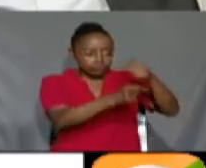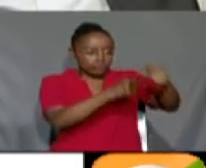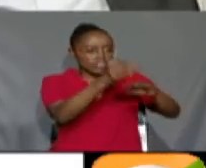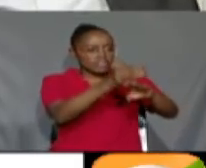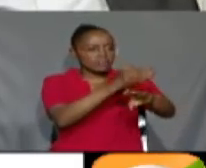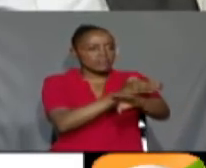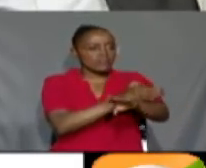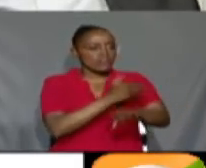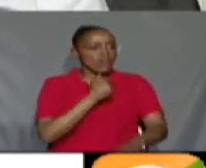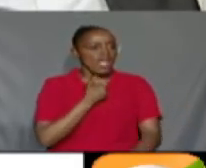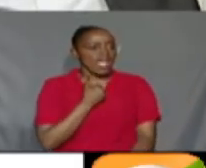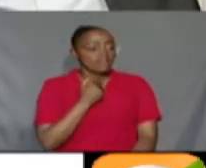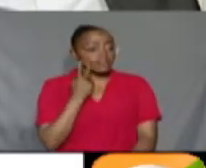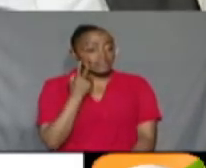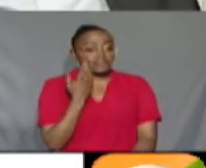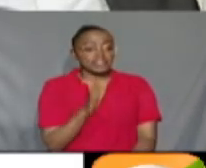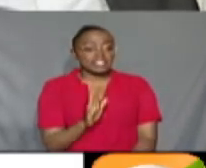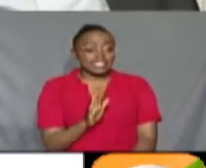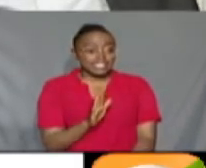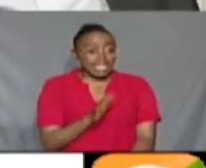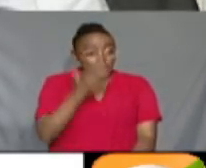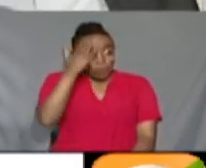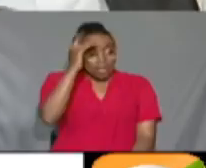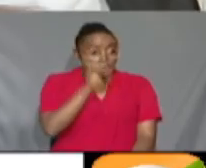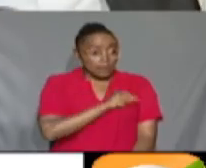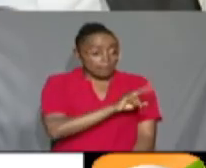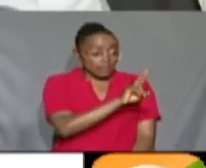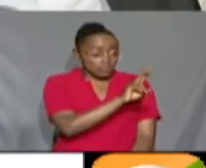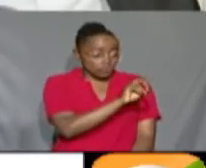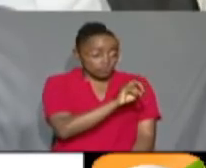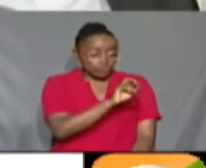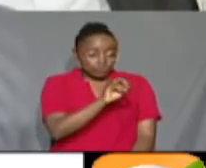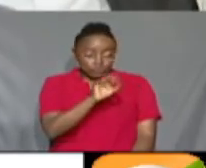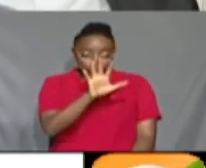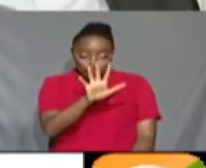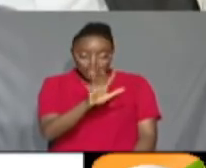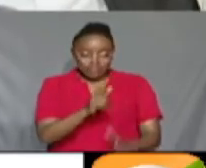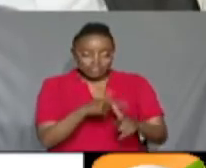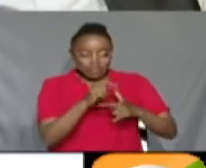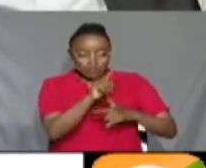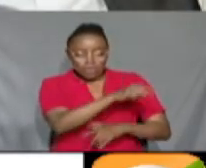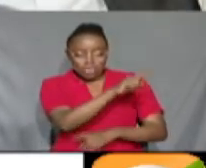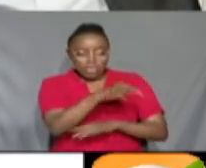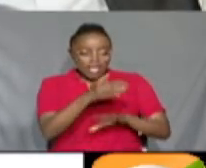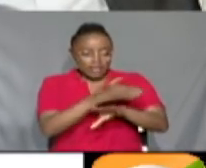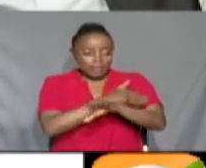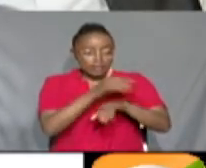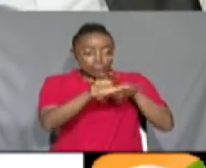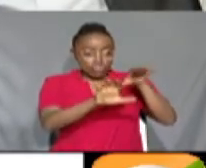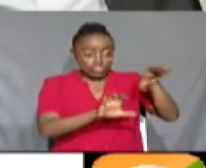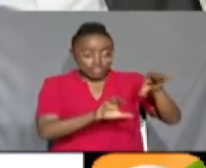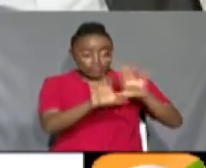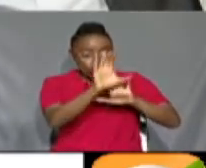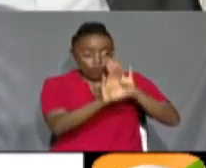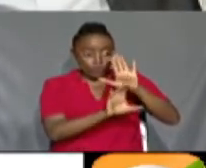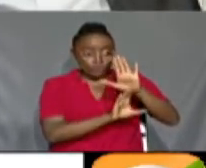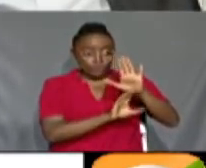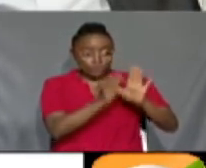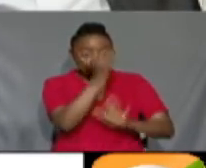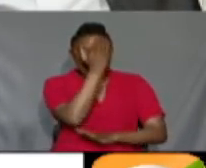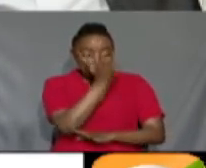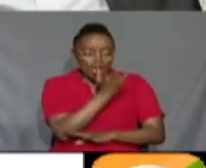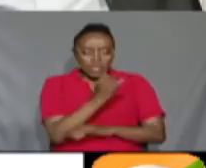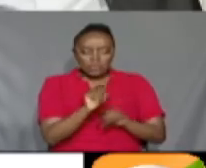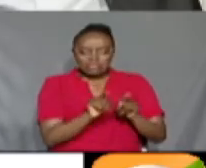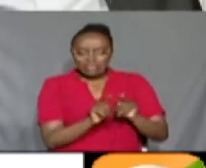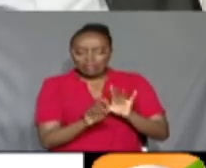before. And I know why we lost the 2005 and even the earlier drafts. It is because we kept